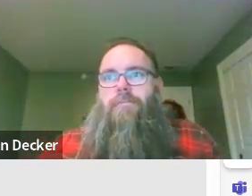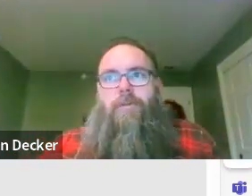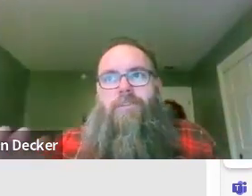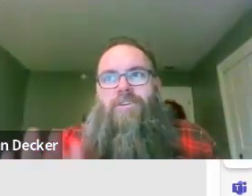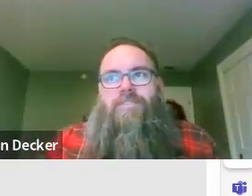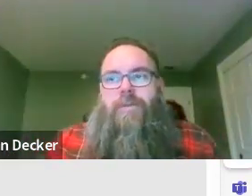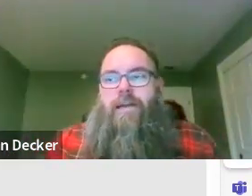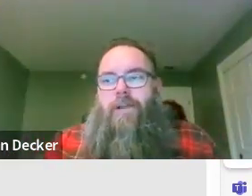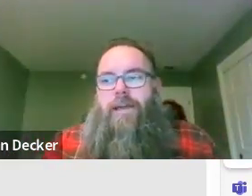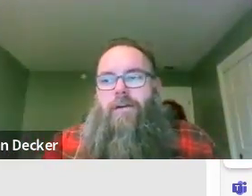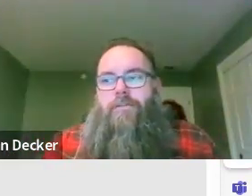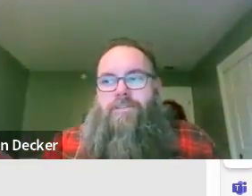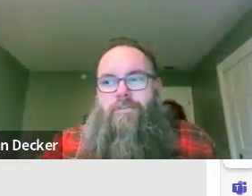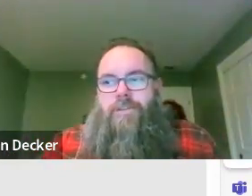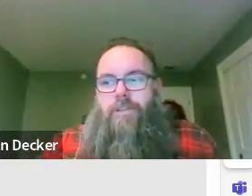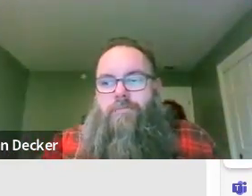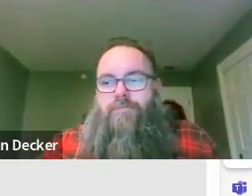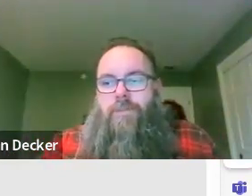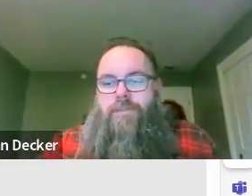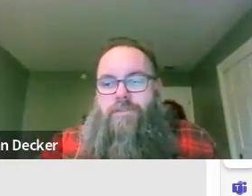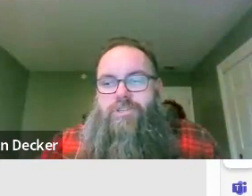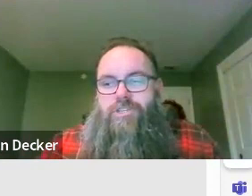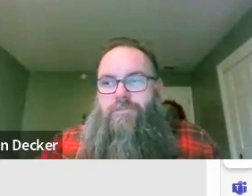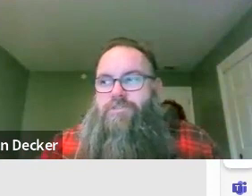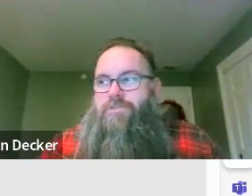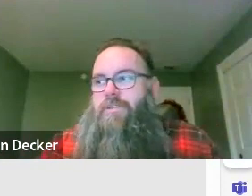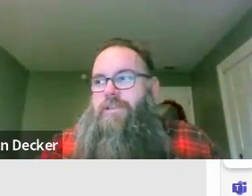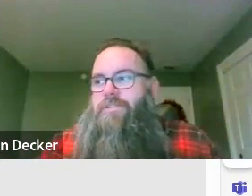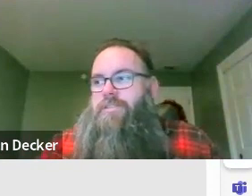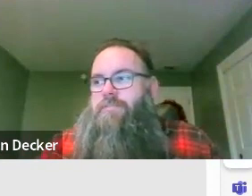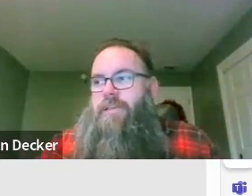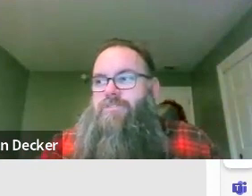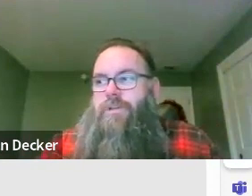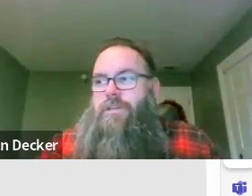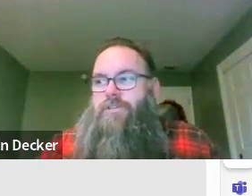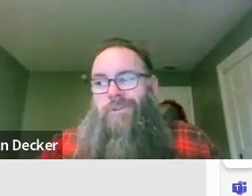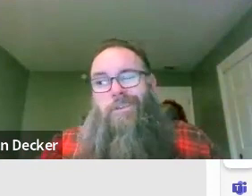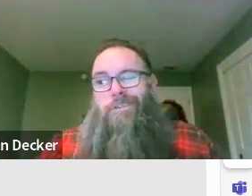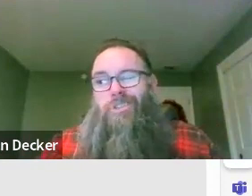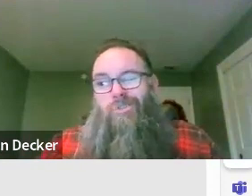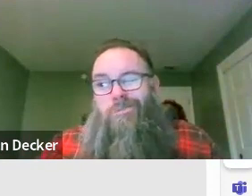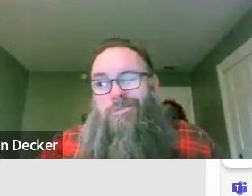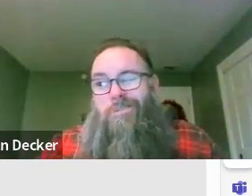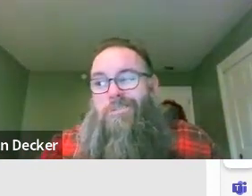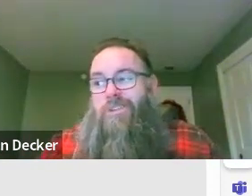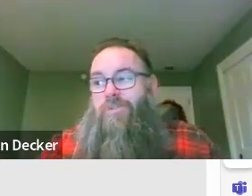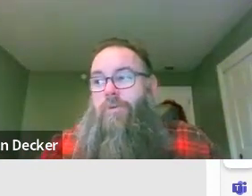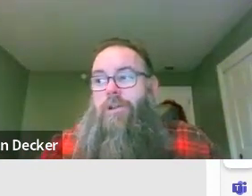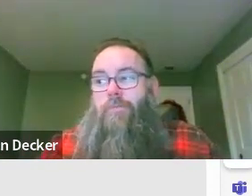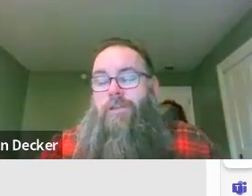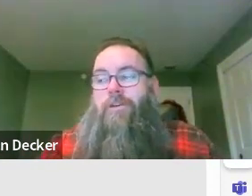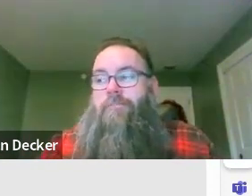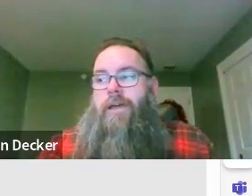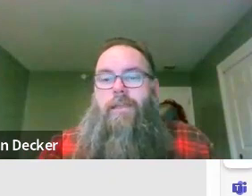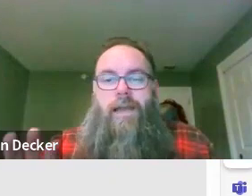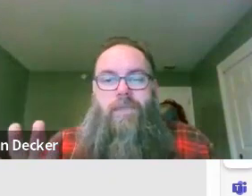uh, materials that we have right now, the stuff that we developed with the Association of Regional Center Agencies back in 2022,